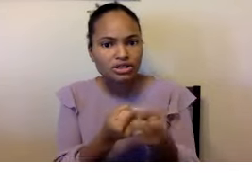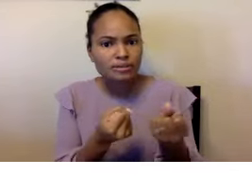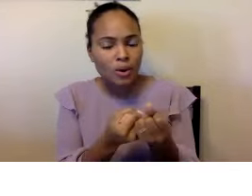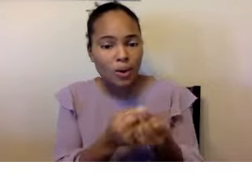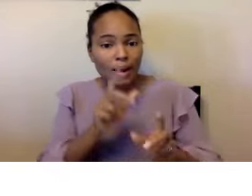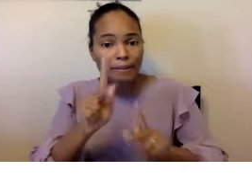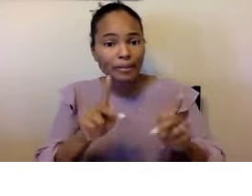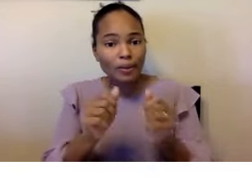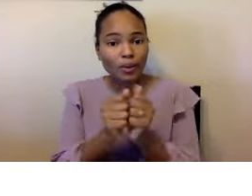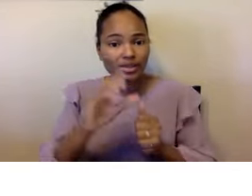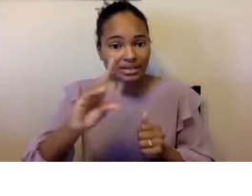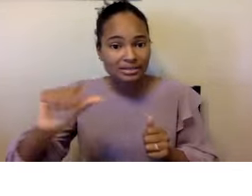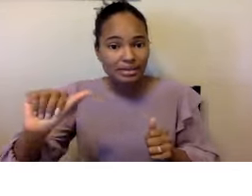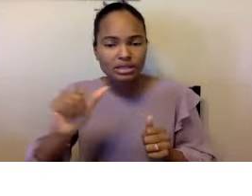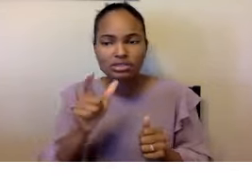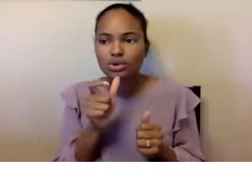who